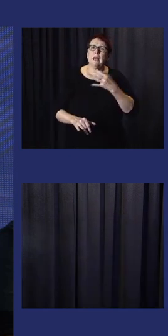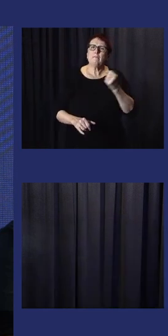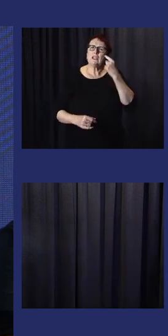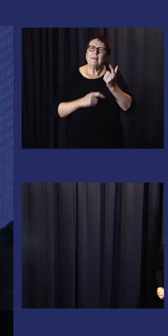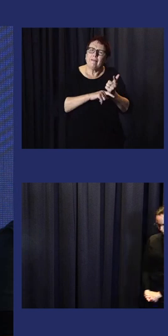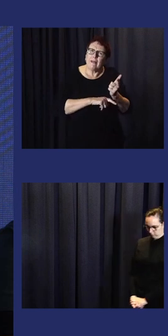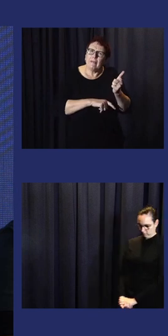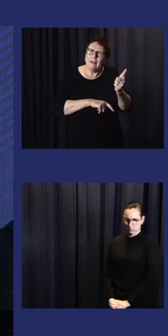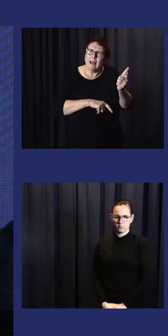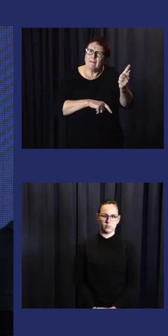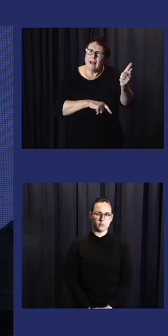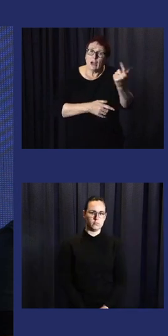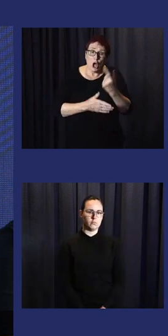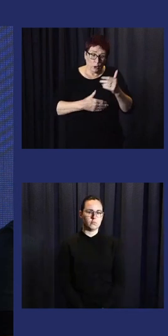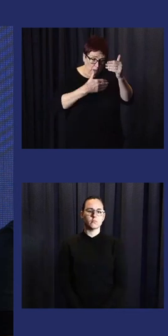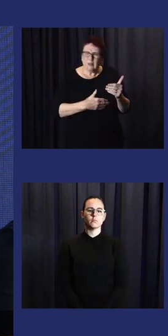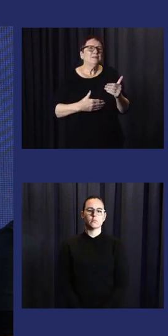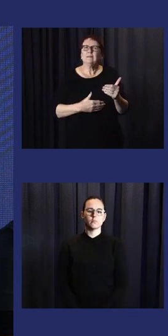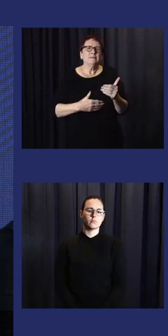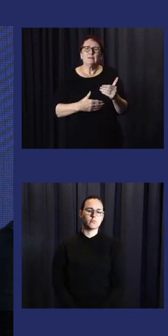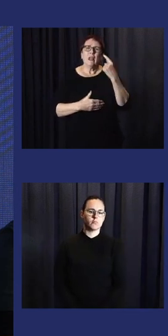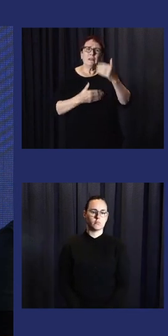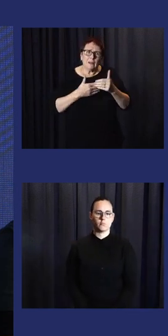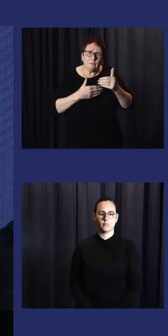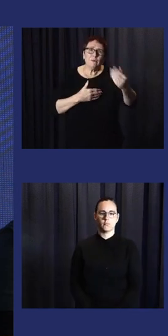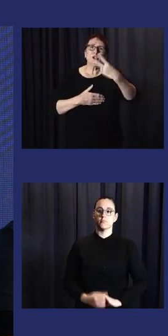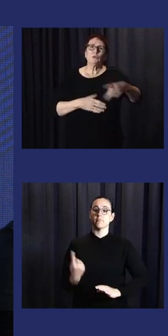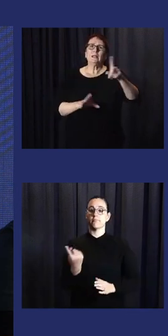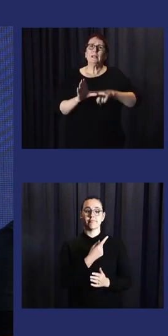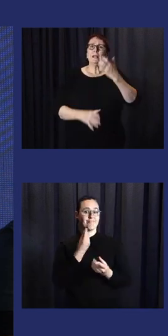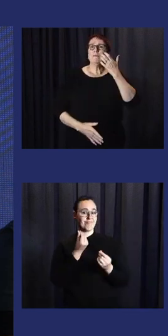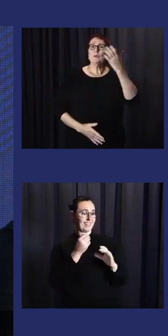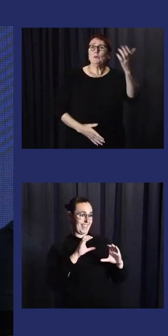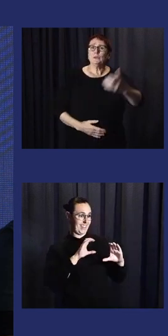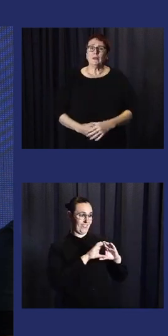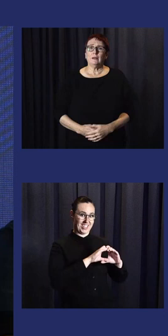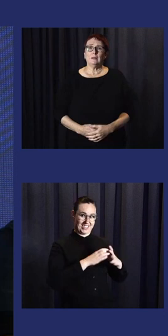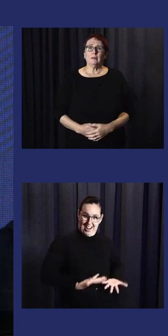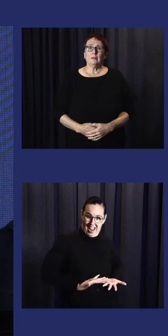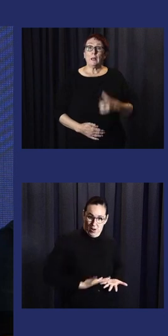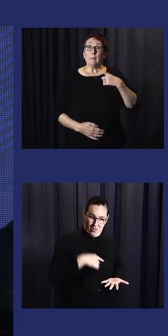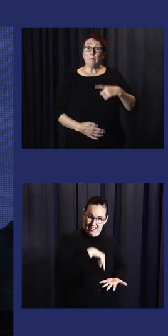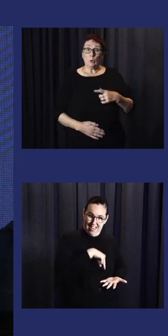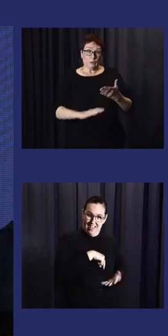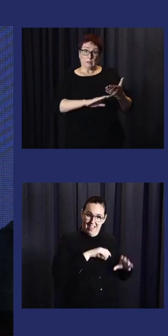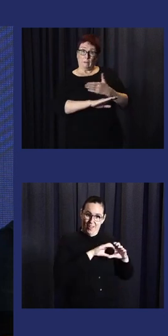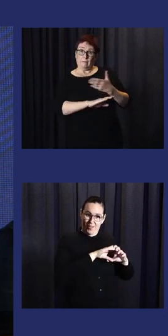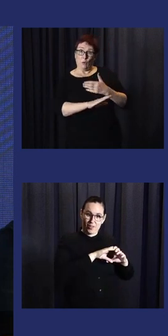now and 20 years down the road, thanks to that investment, you have prevented